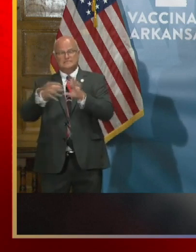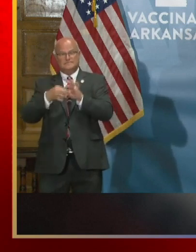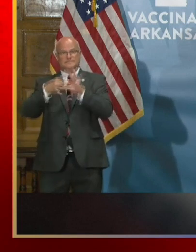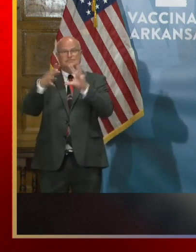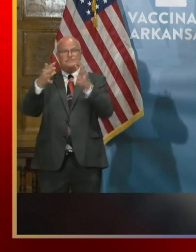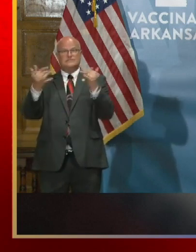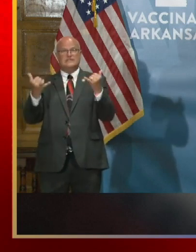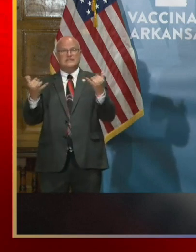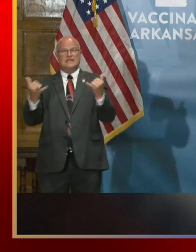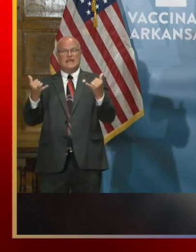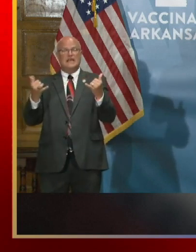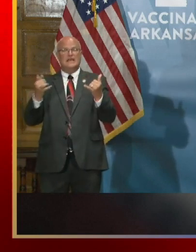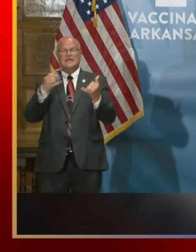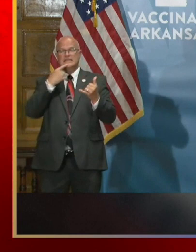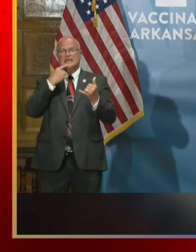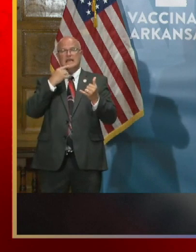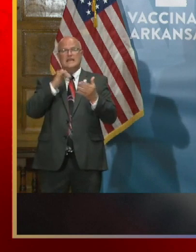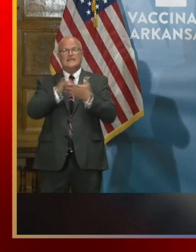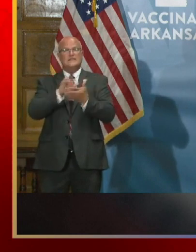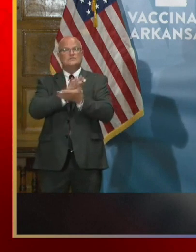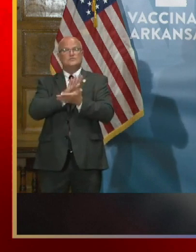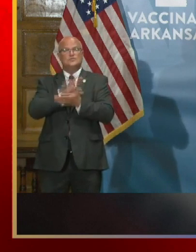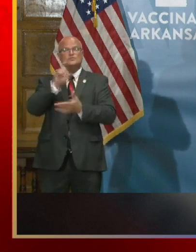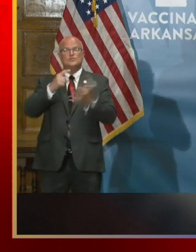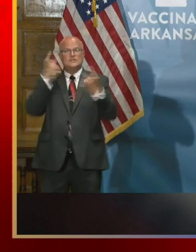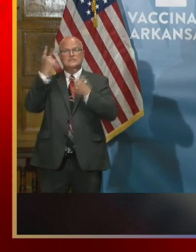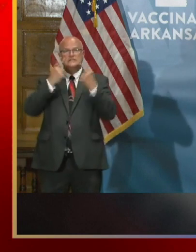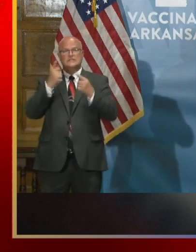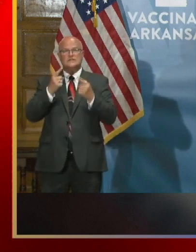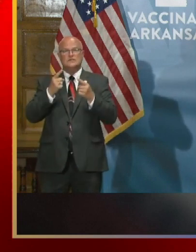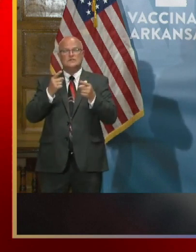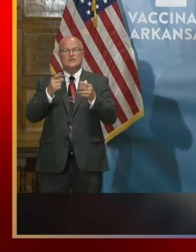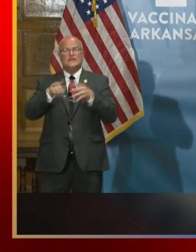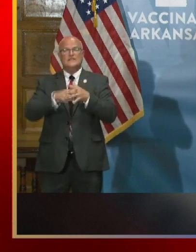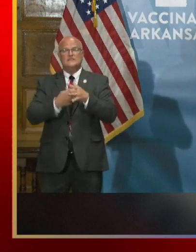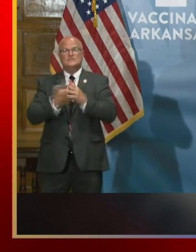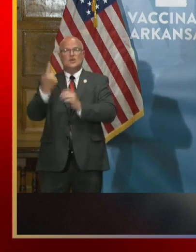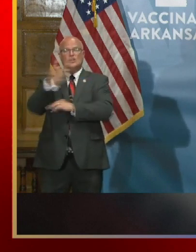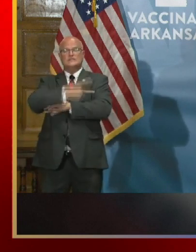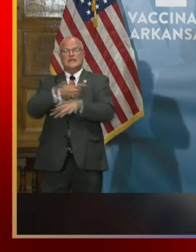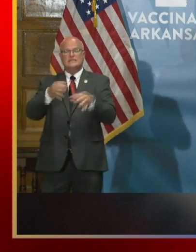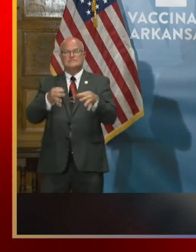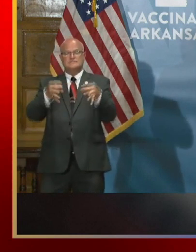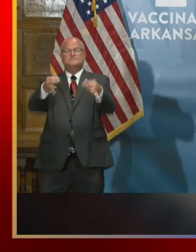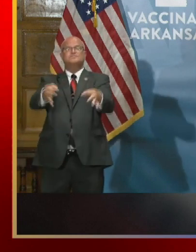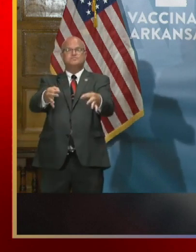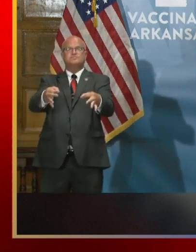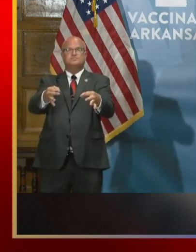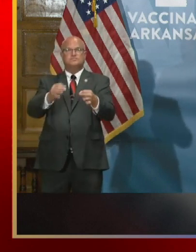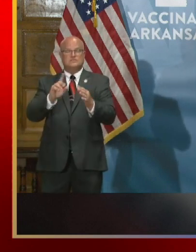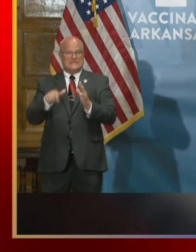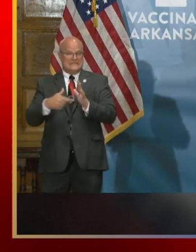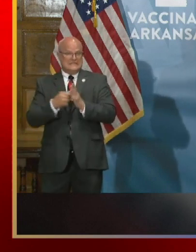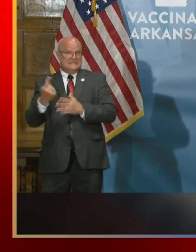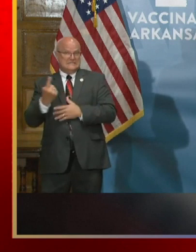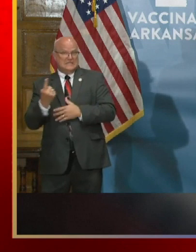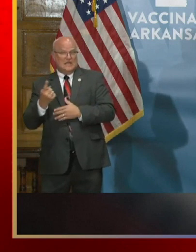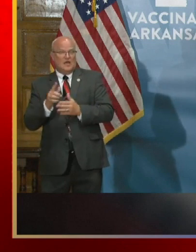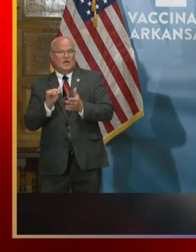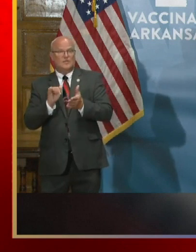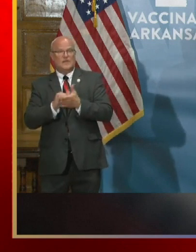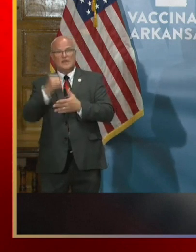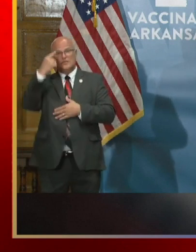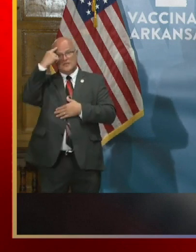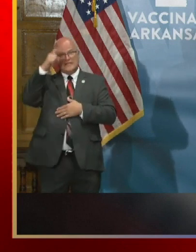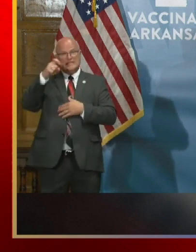release today ultimately saying schools should consider pushing back the start date. Is this something that